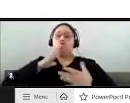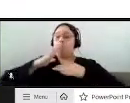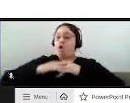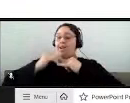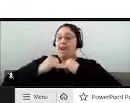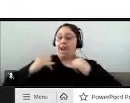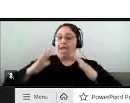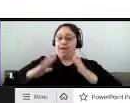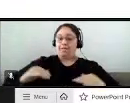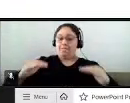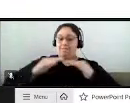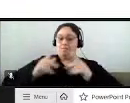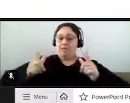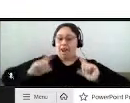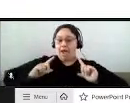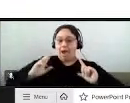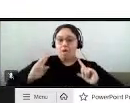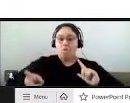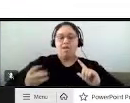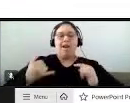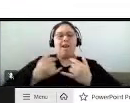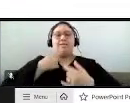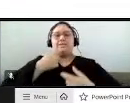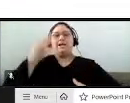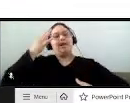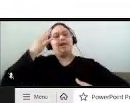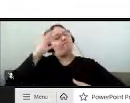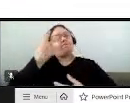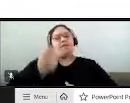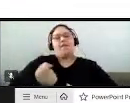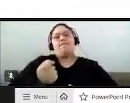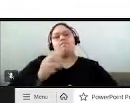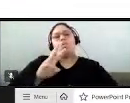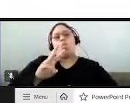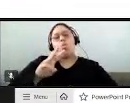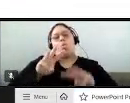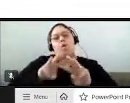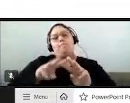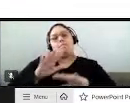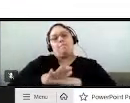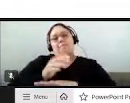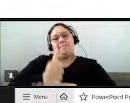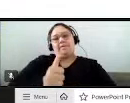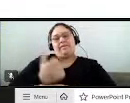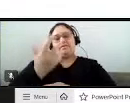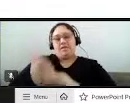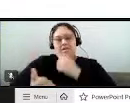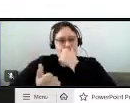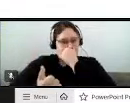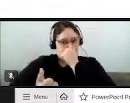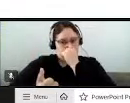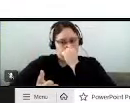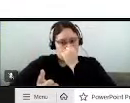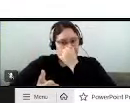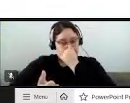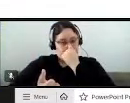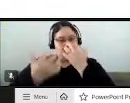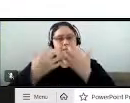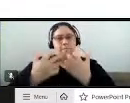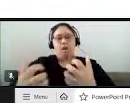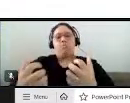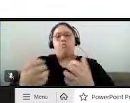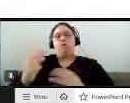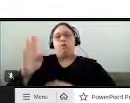allow, and like I said, the government has one which is web-based. The Parliament of Botswana has